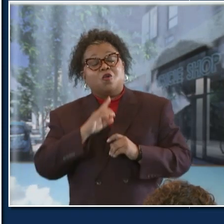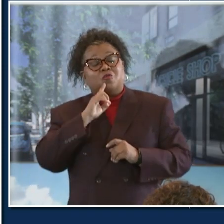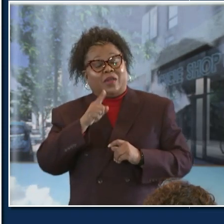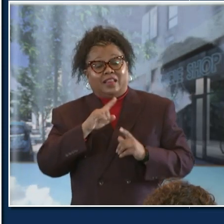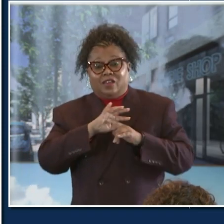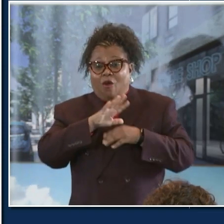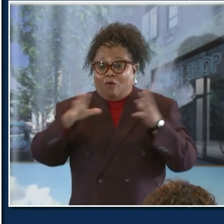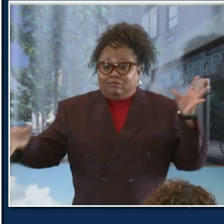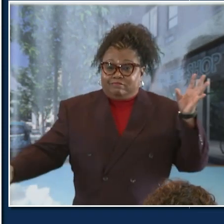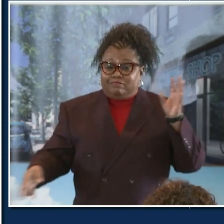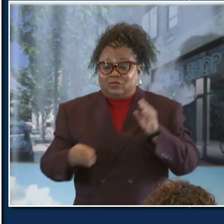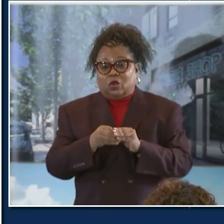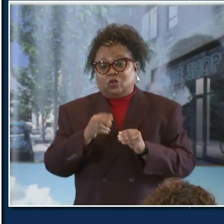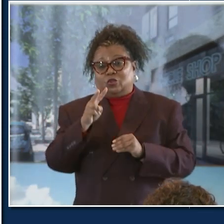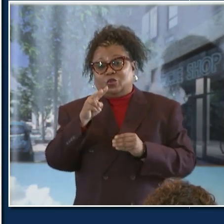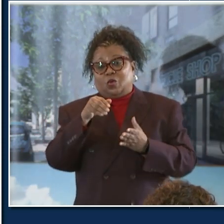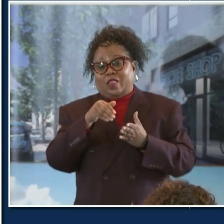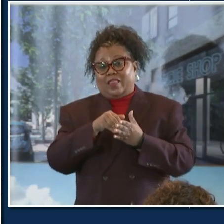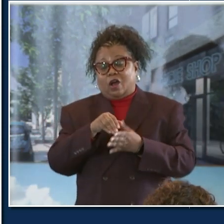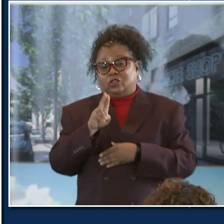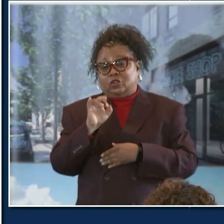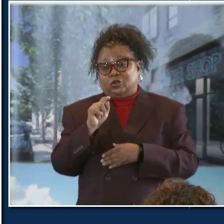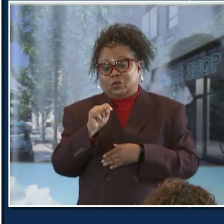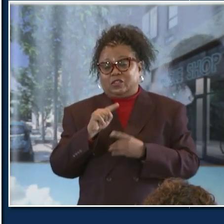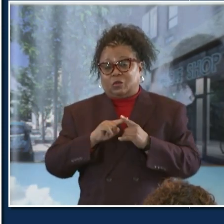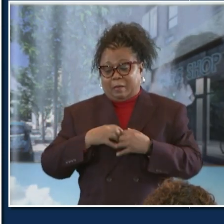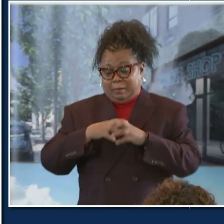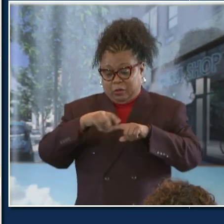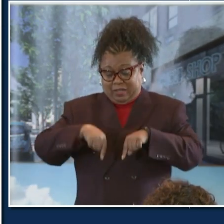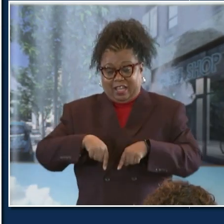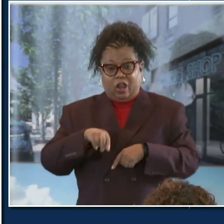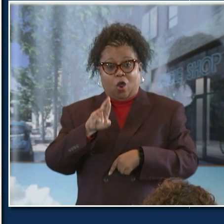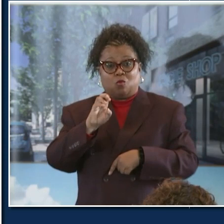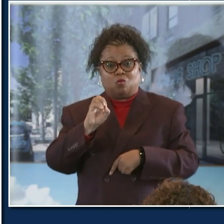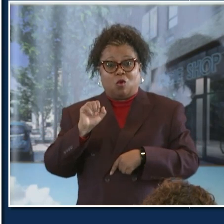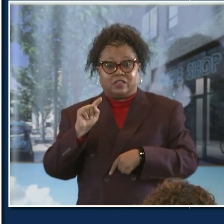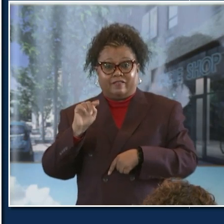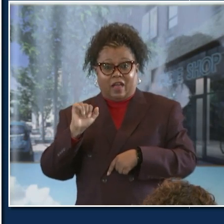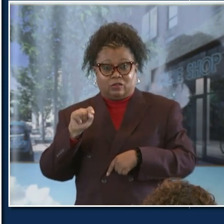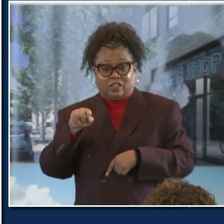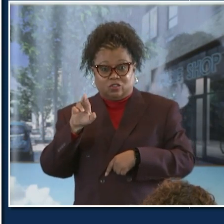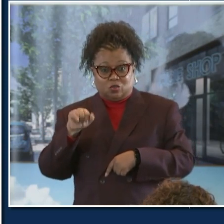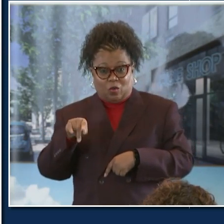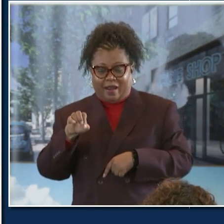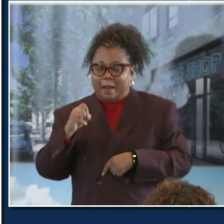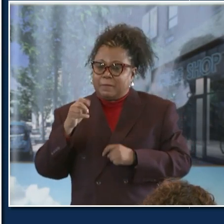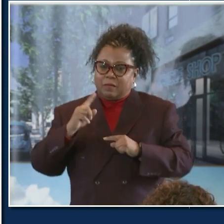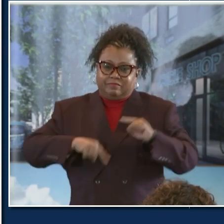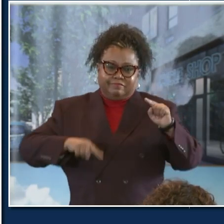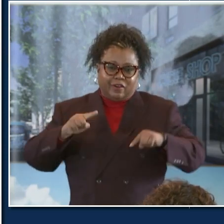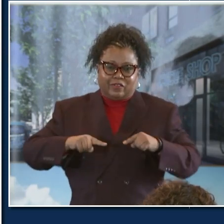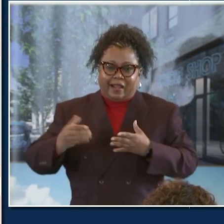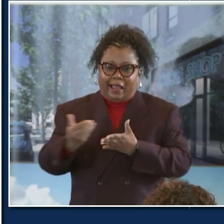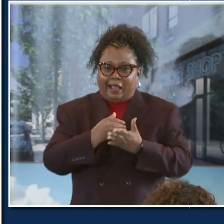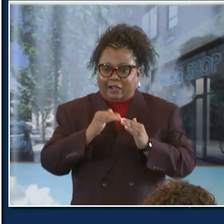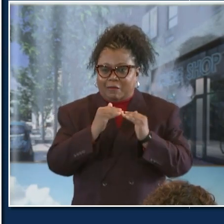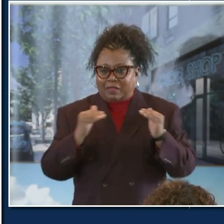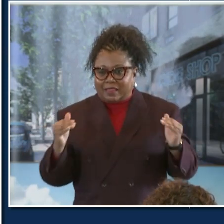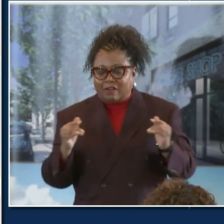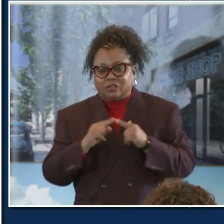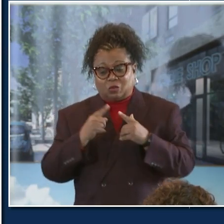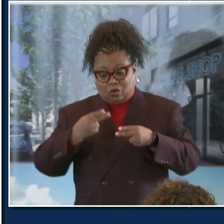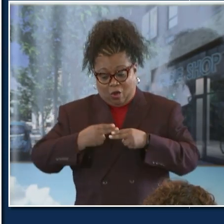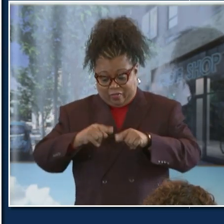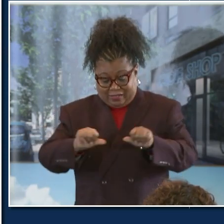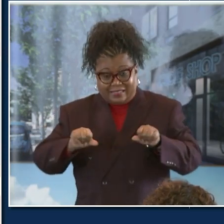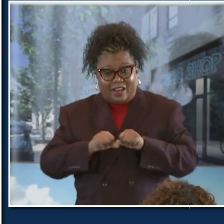Ultimately, over 2,000 units will be built here at Roosevelt Square. And because of this development, people from all income levels will be able to call this vibrant neighborhood